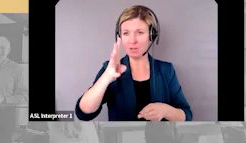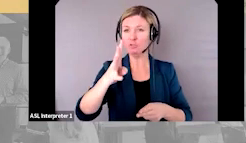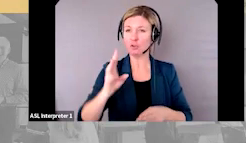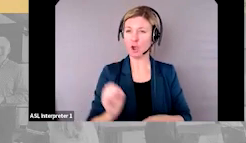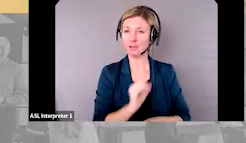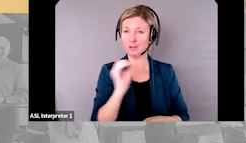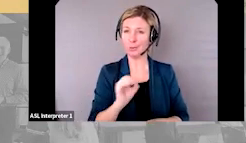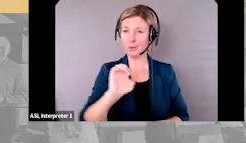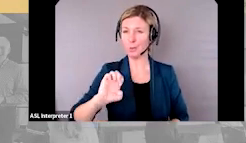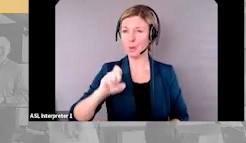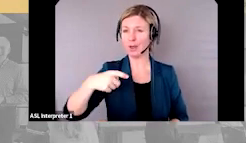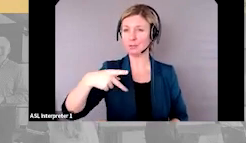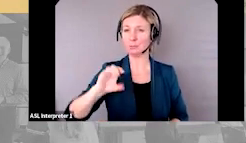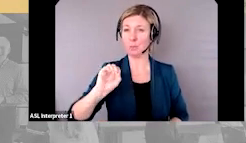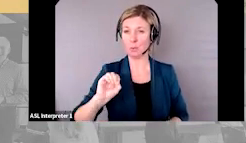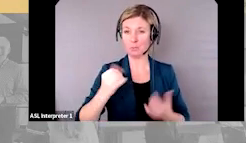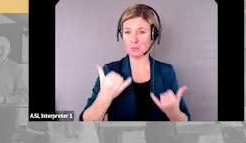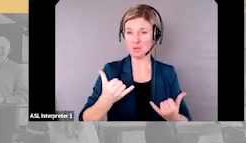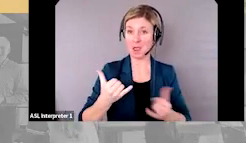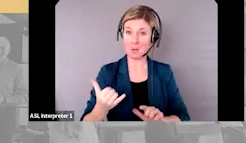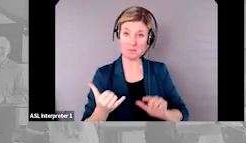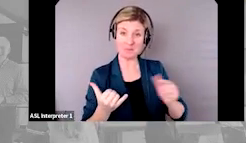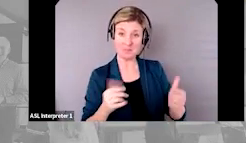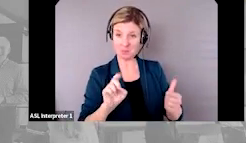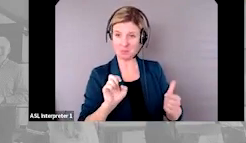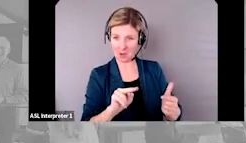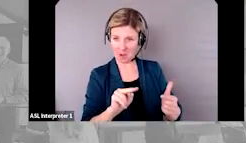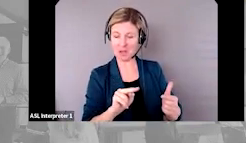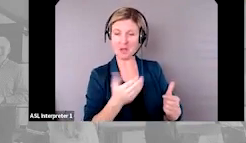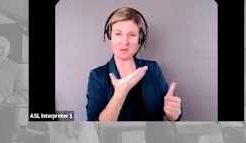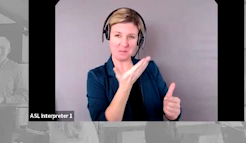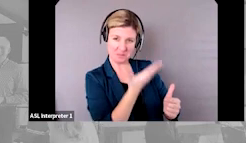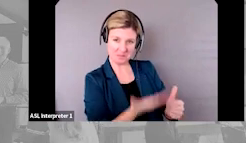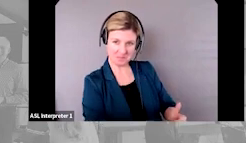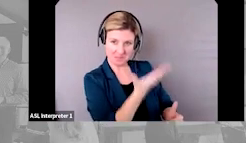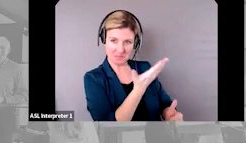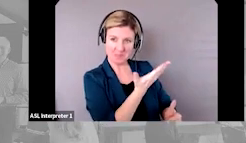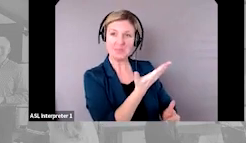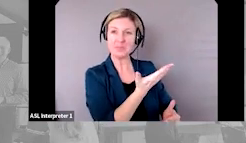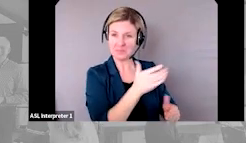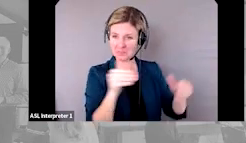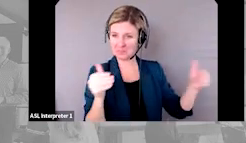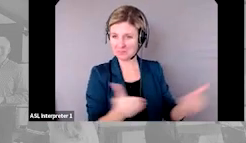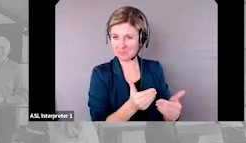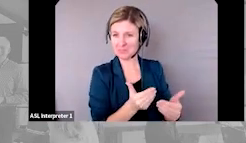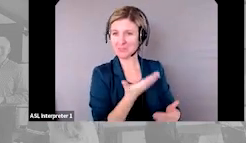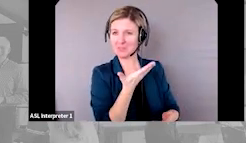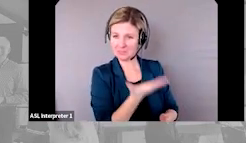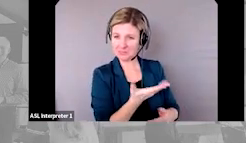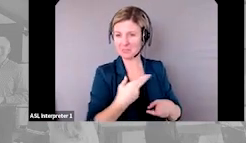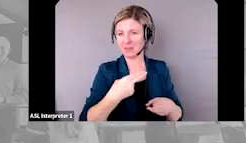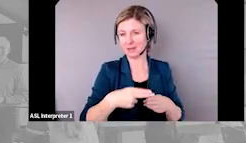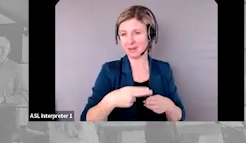done. Without further ado, I'd like to introduce today's expert presenter, Don